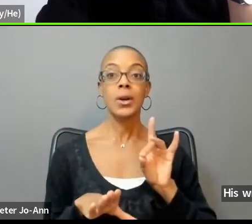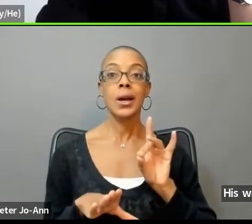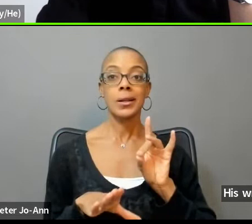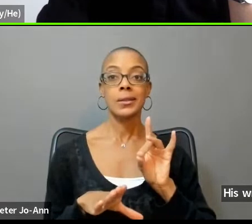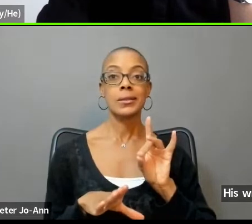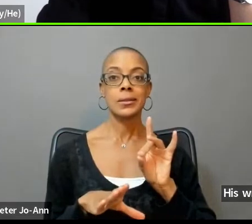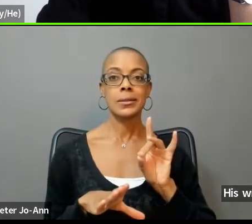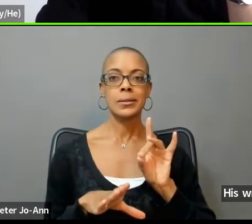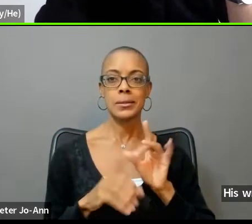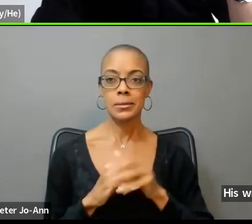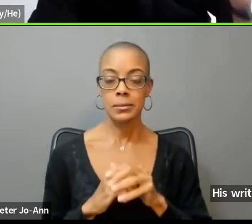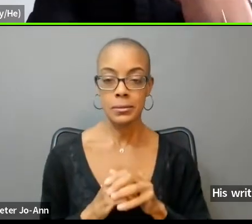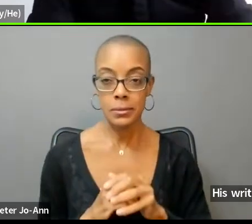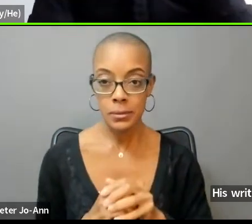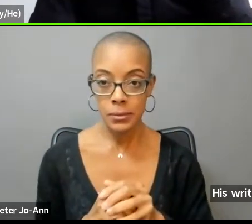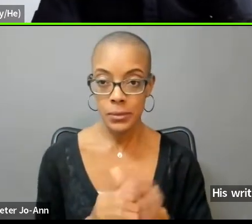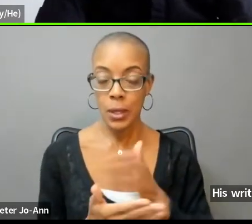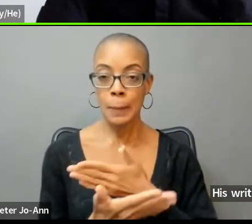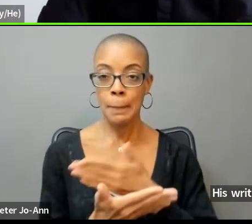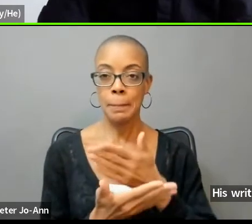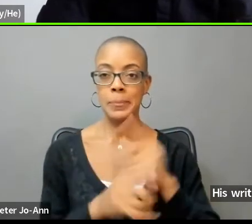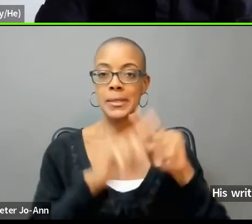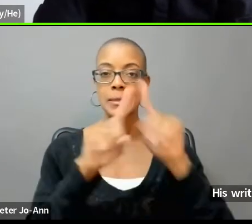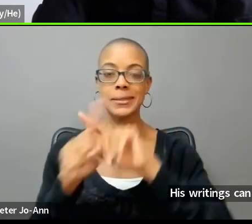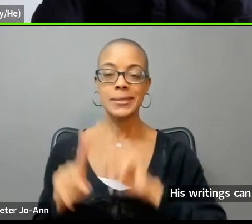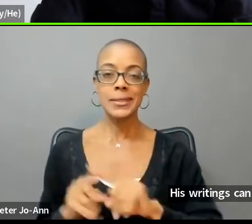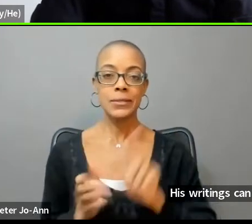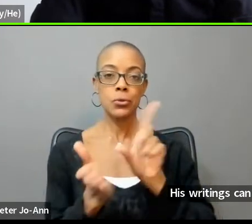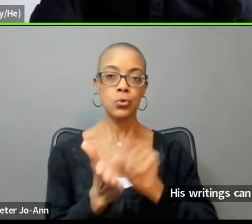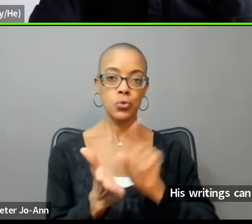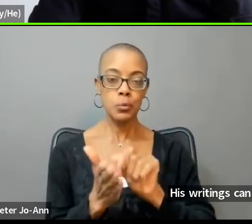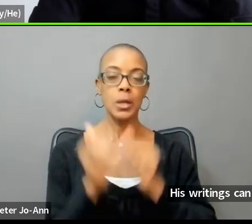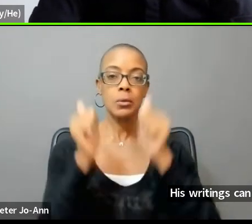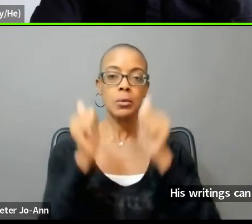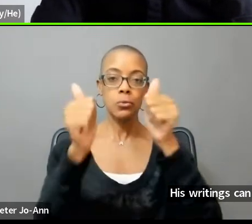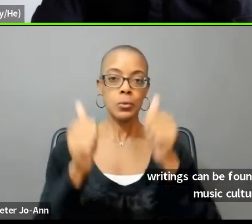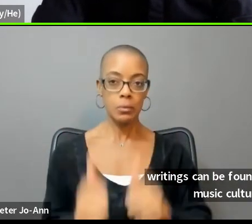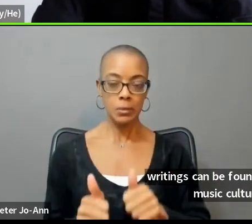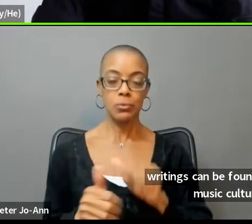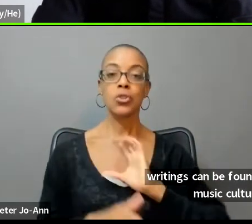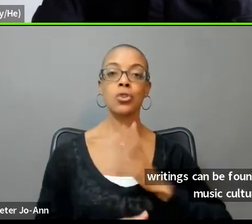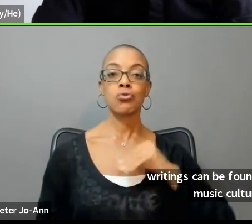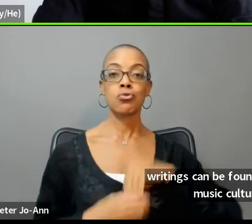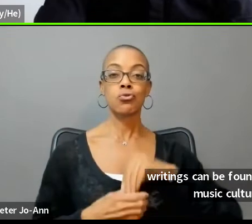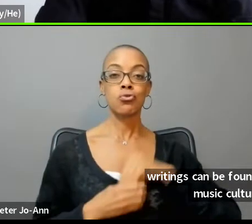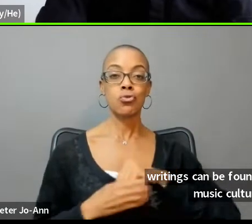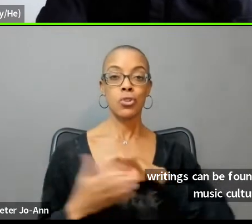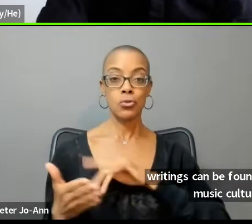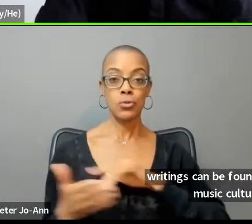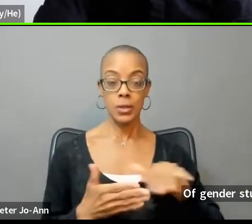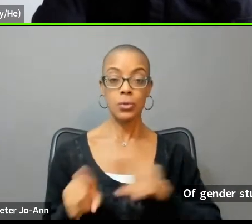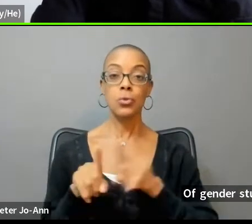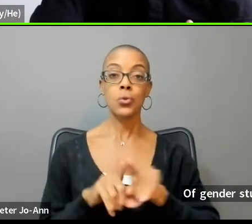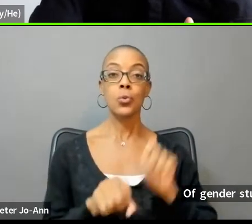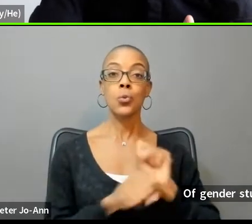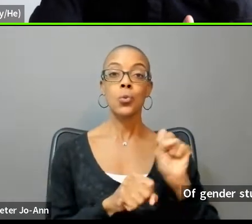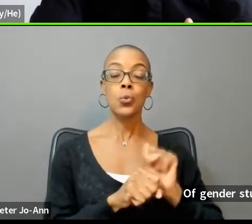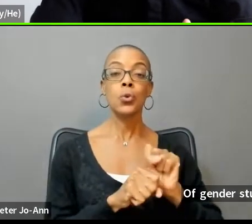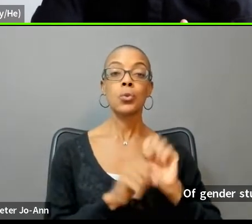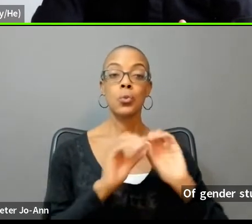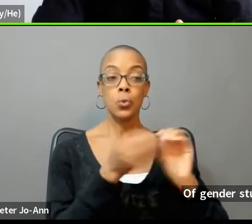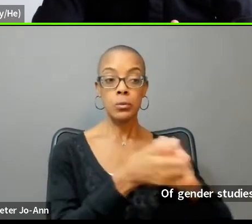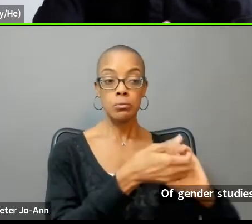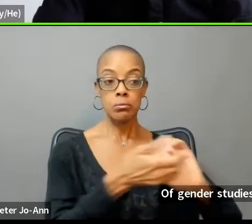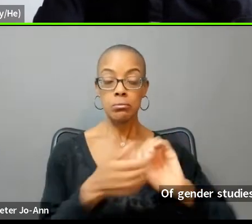City News, Music Cultures, and the Caribbean Review of Gender Studies. He also works and organizes with multiple community